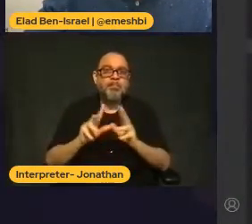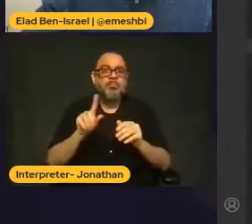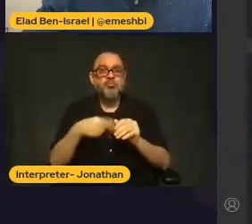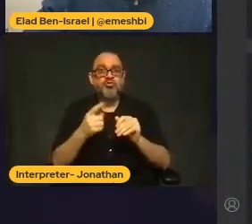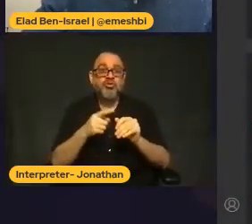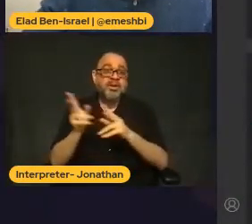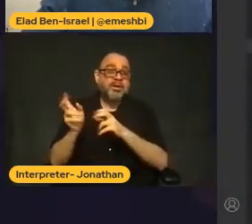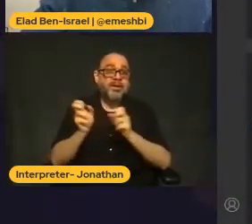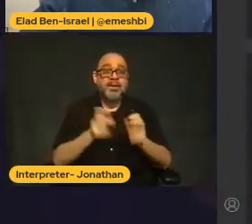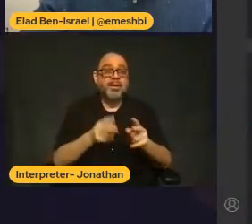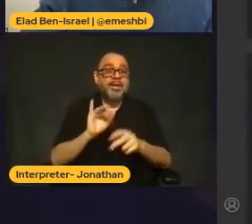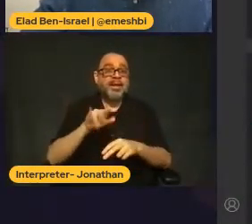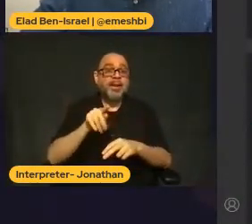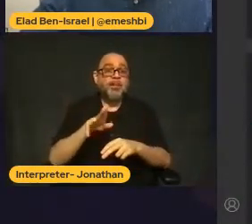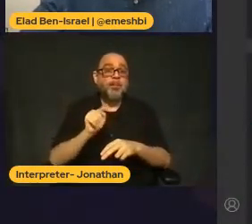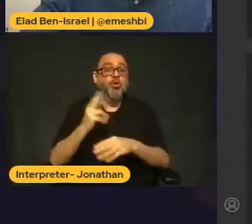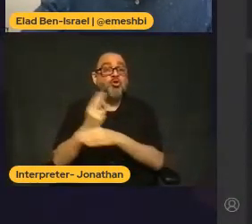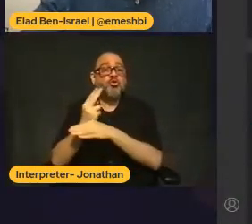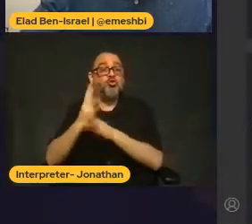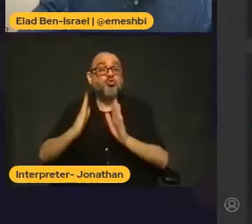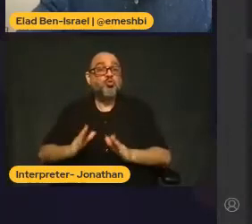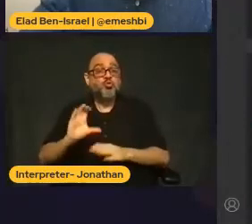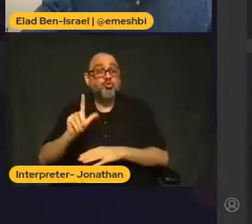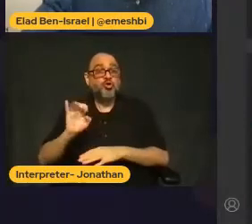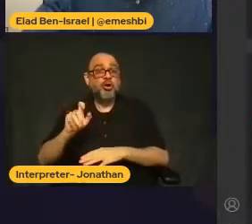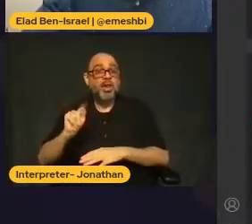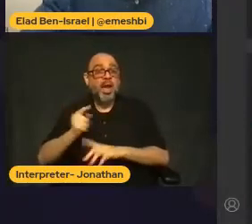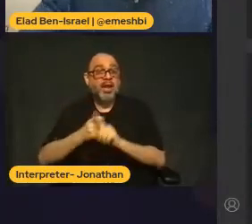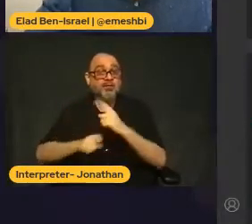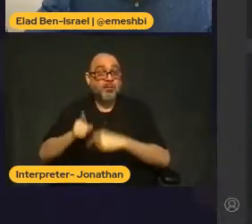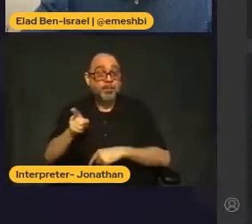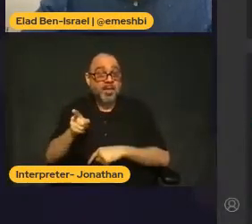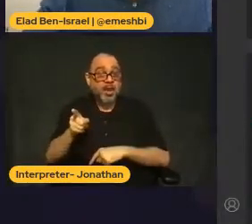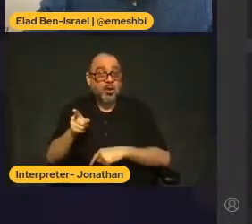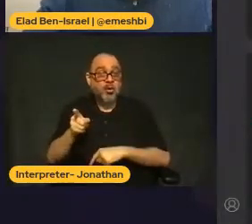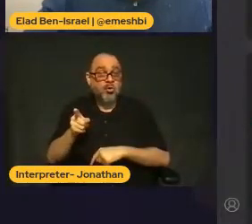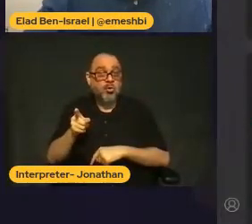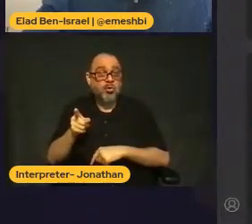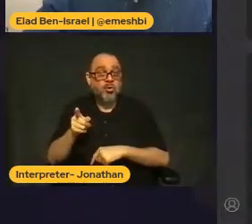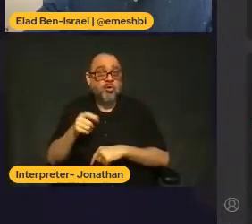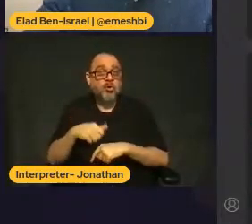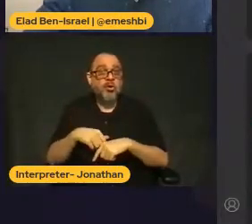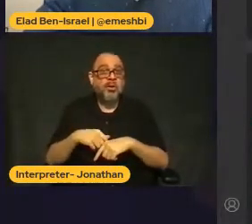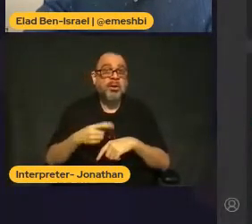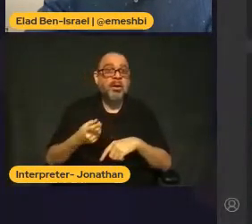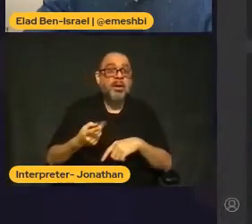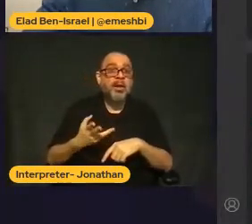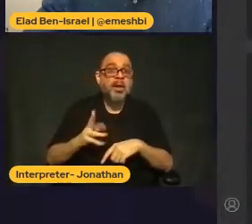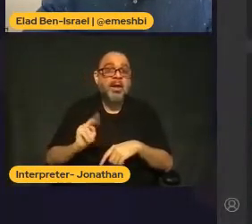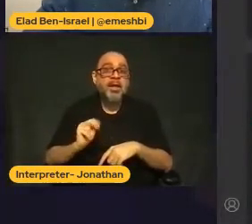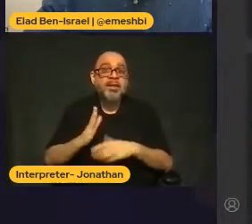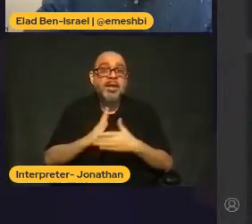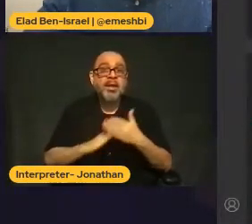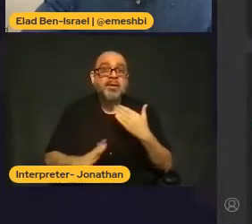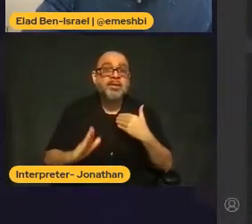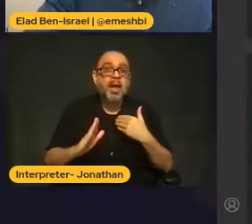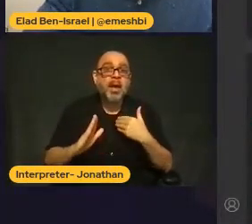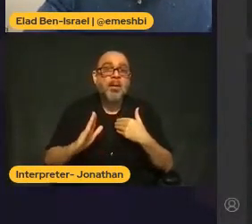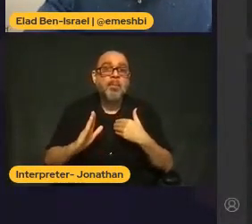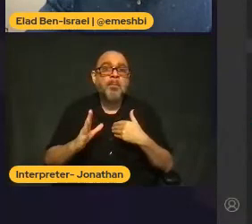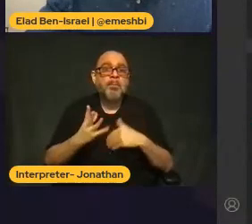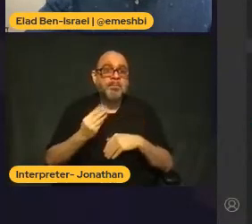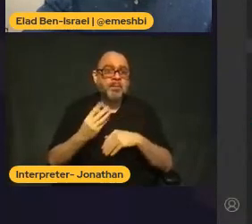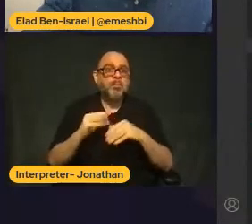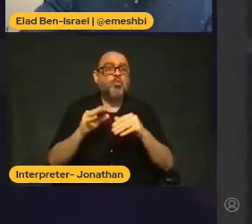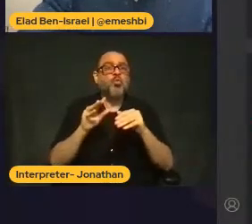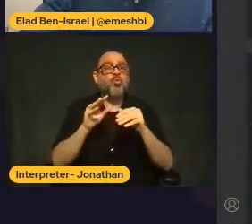from here, and I'm going to have some Hebrew letters, and then user client,